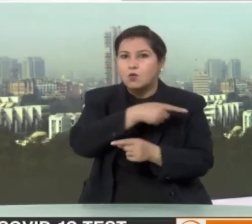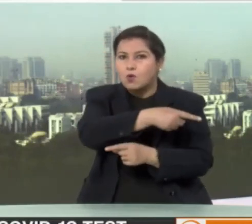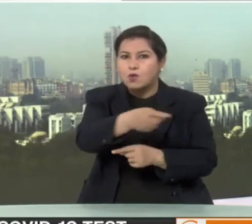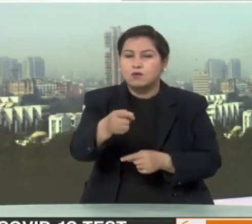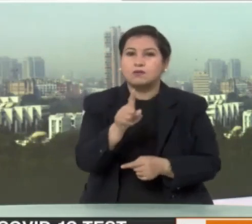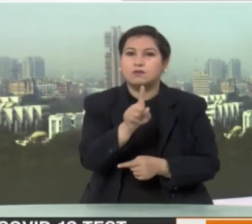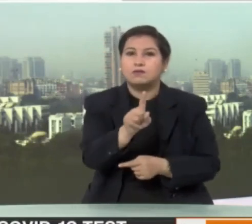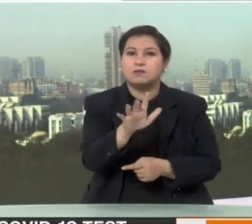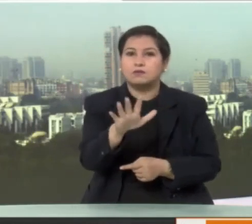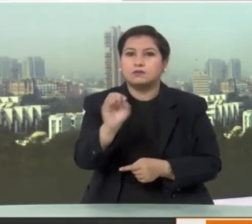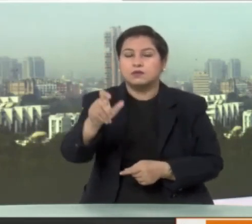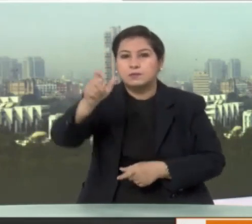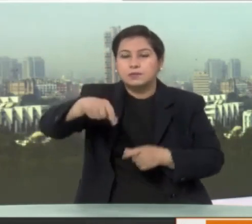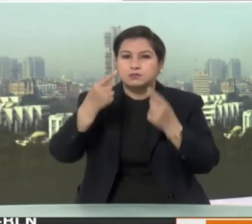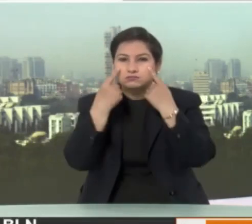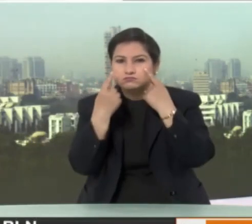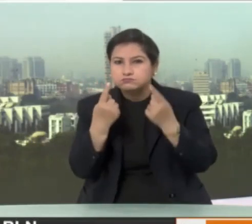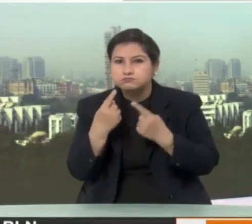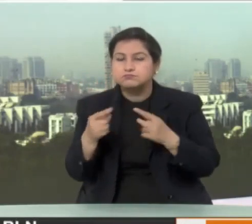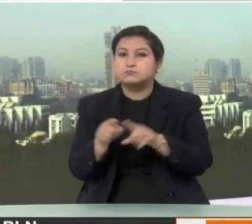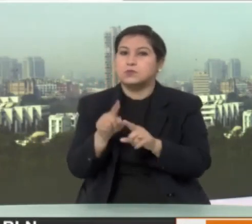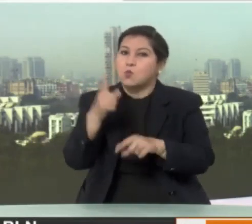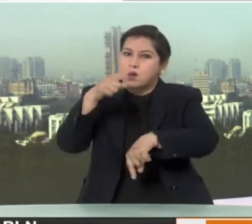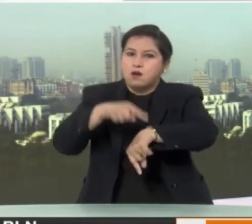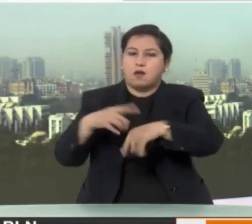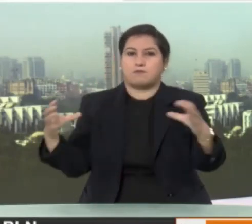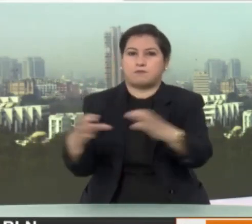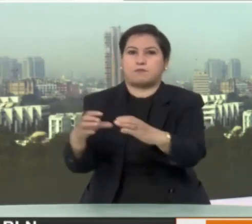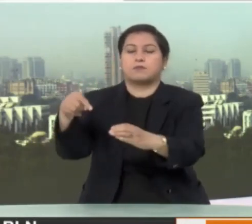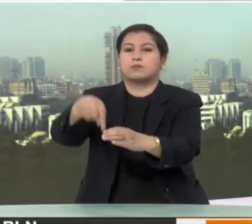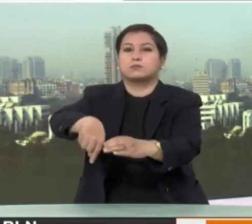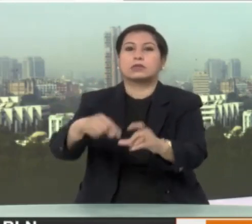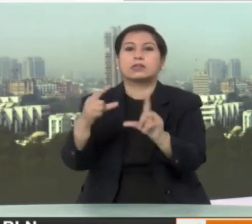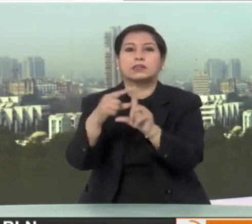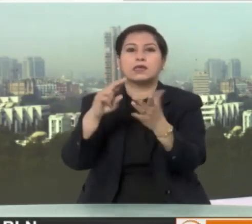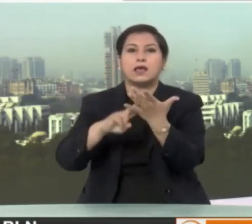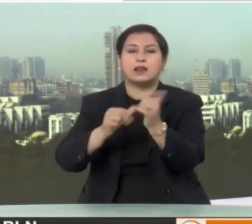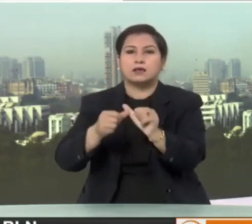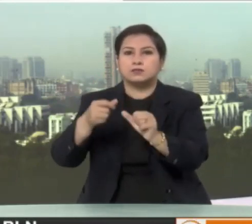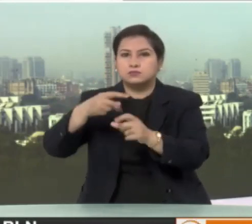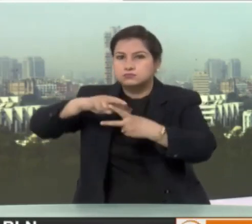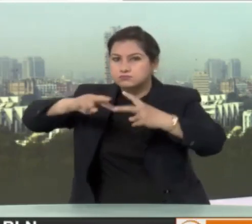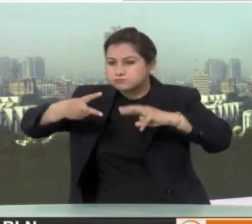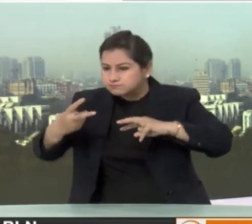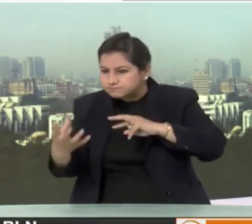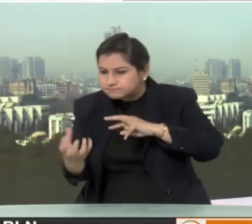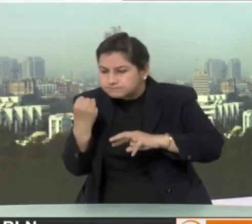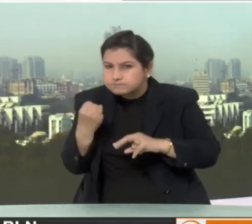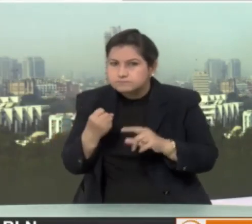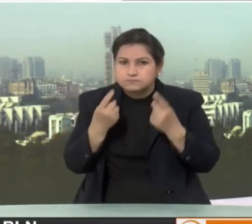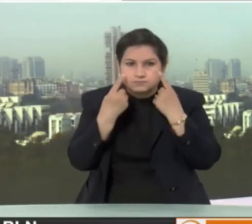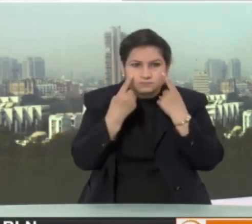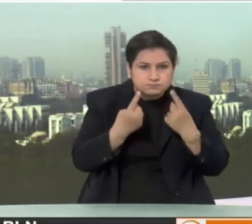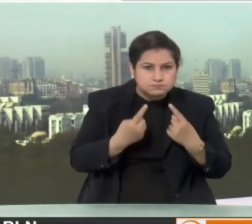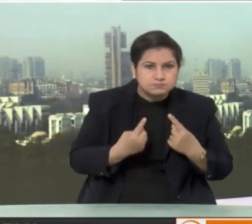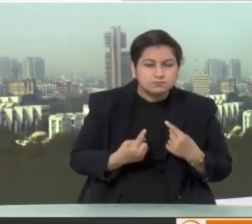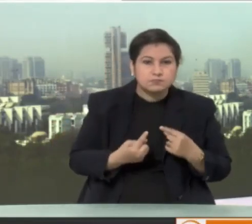over 1,500 patients in one go. And according to the officials, DNA samples are taken to identify